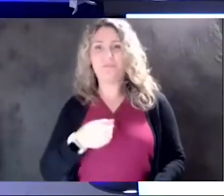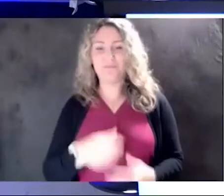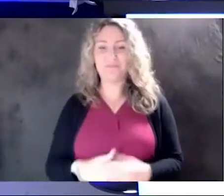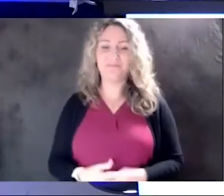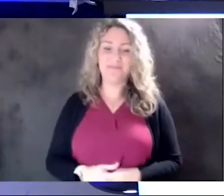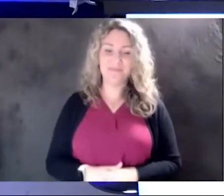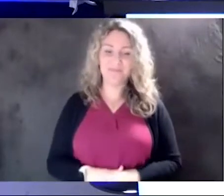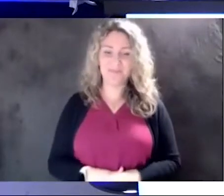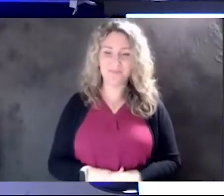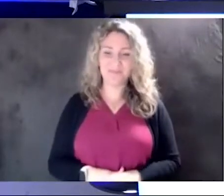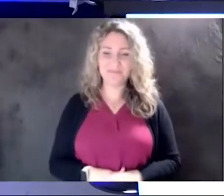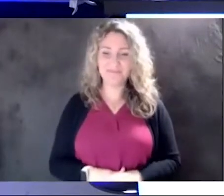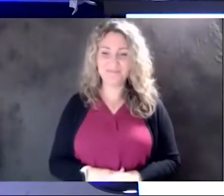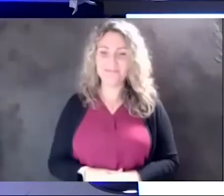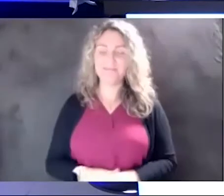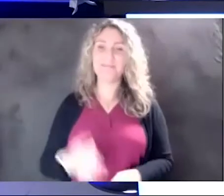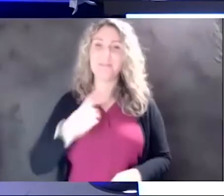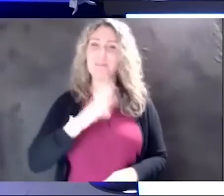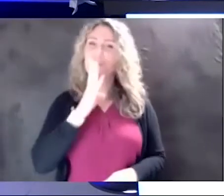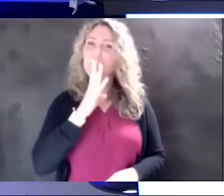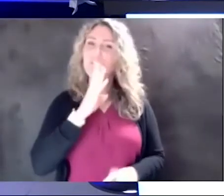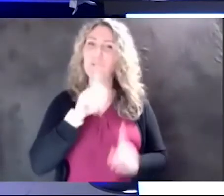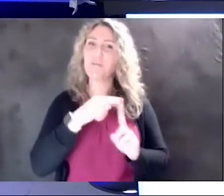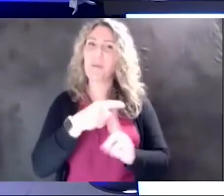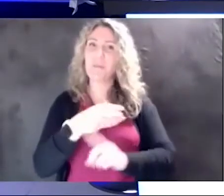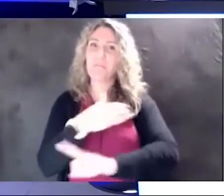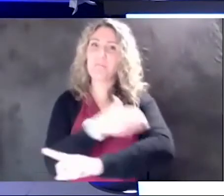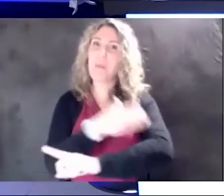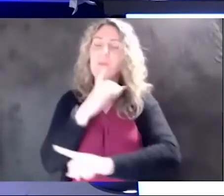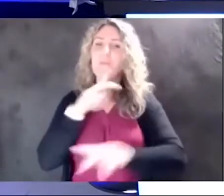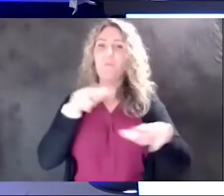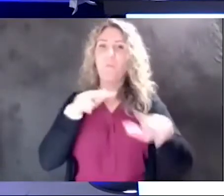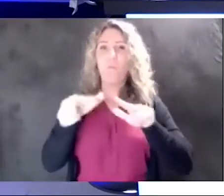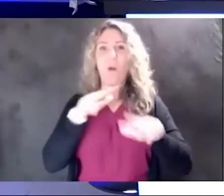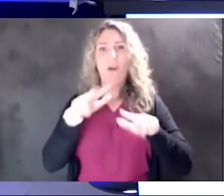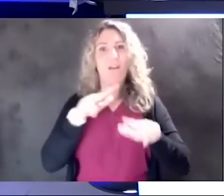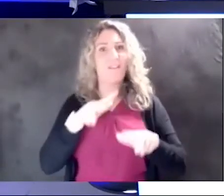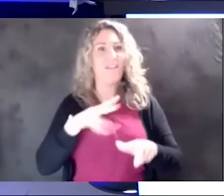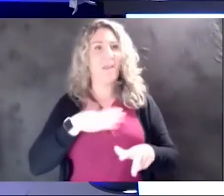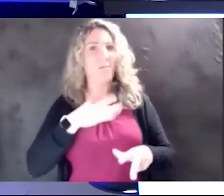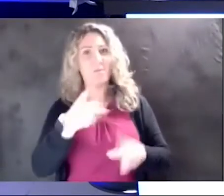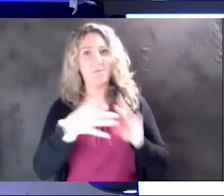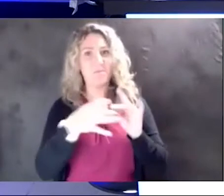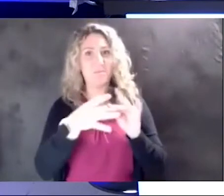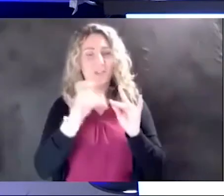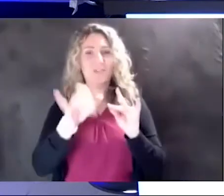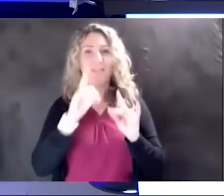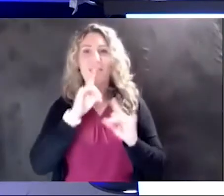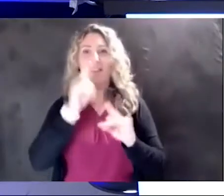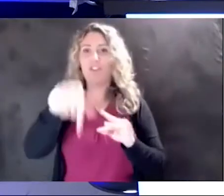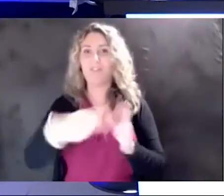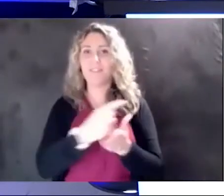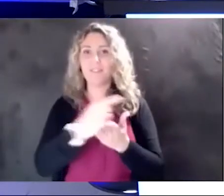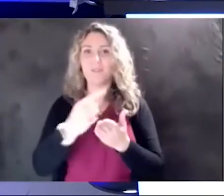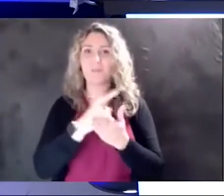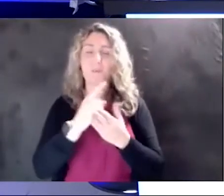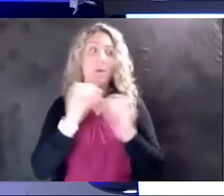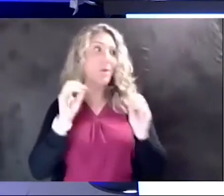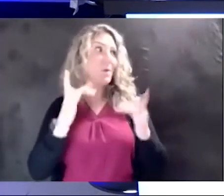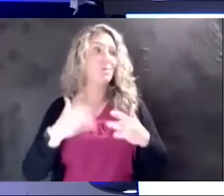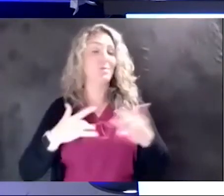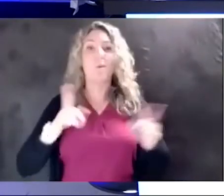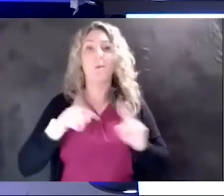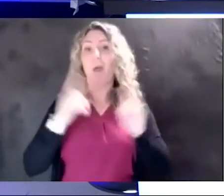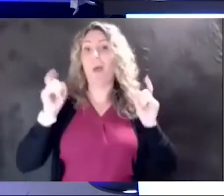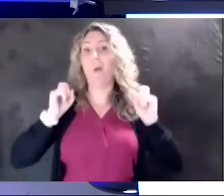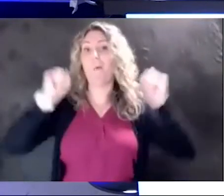We're going to be talking about the power of walking, Brian, so I'm glad you brought that up. We're going to talk about that later on in the week. And yes, no one is thrilled about having to work out, but we are going to check back